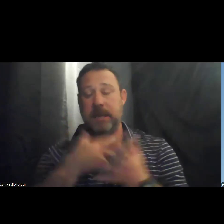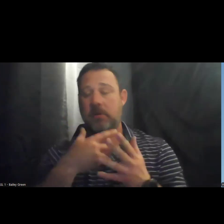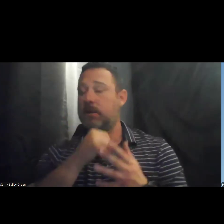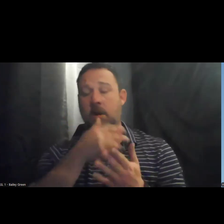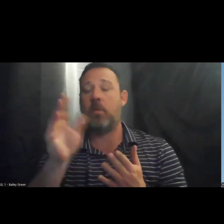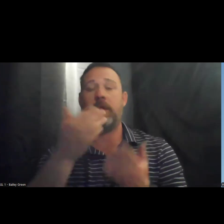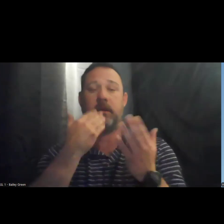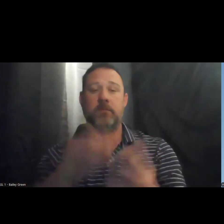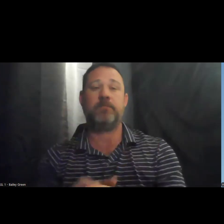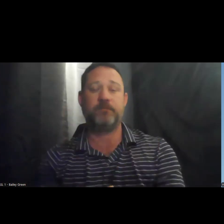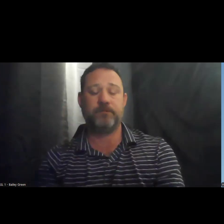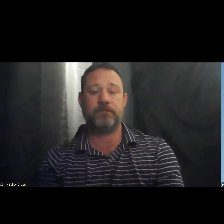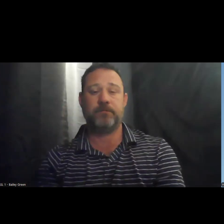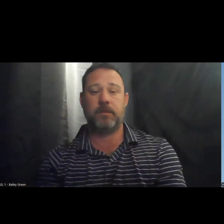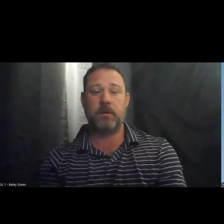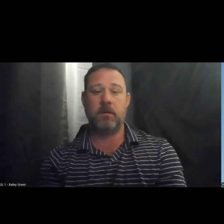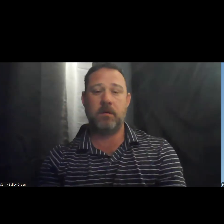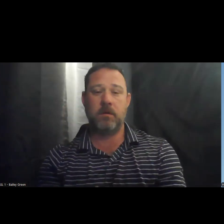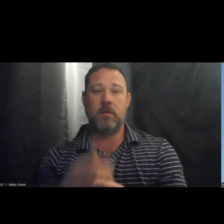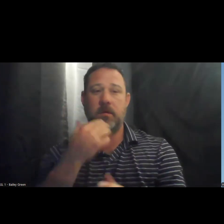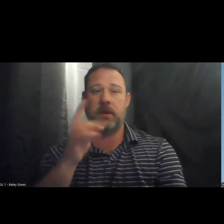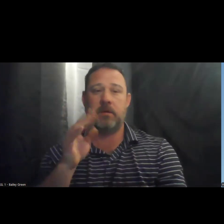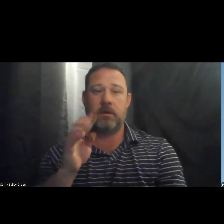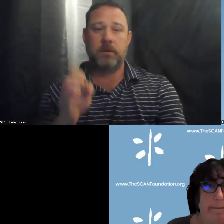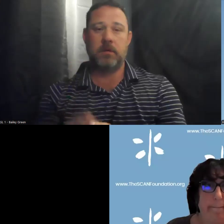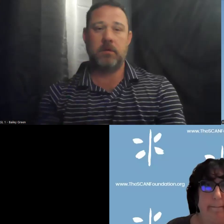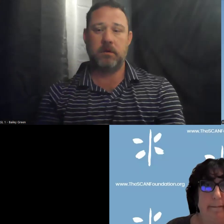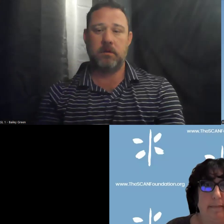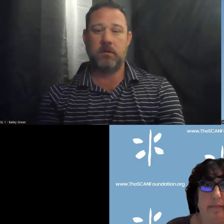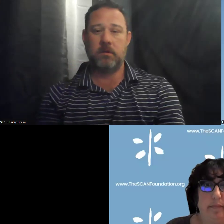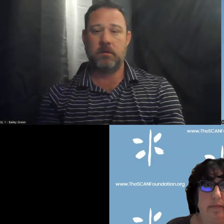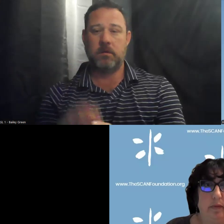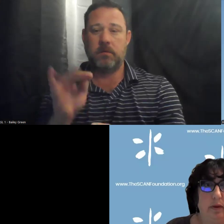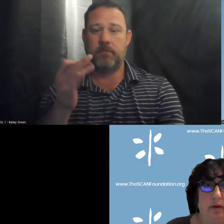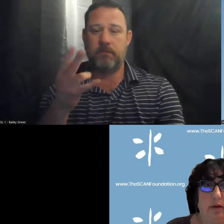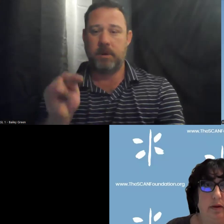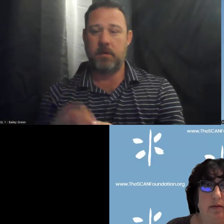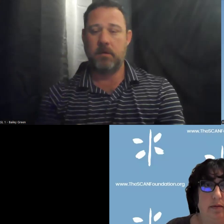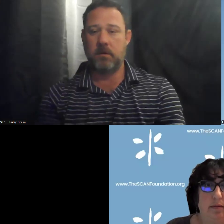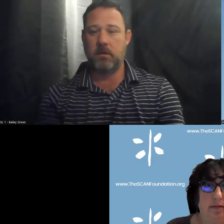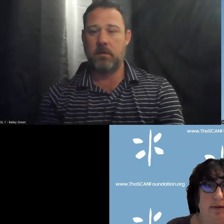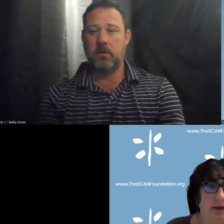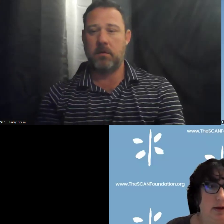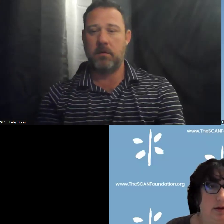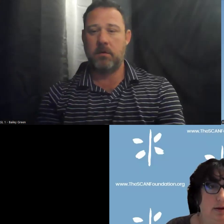you. Thank you, Debbie. All right, Megan.